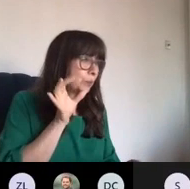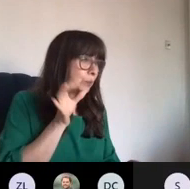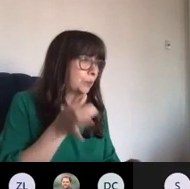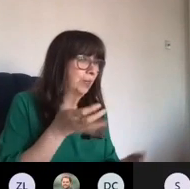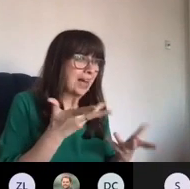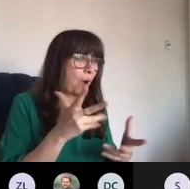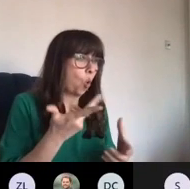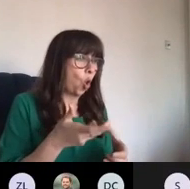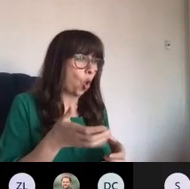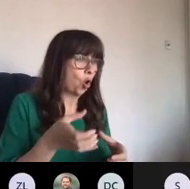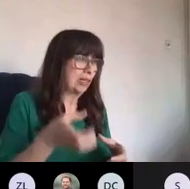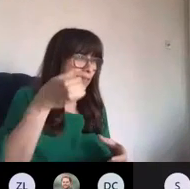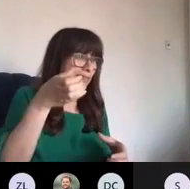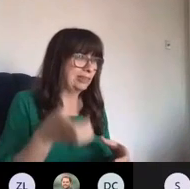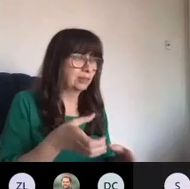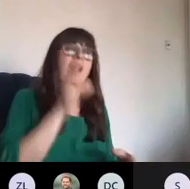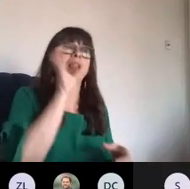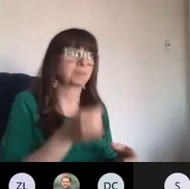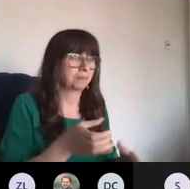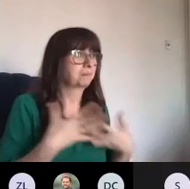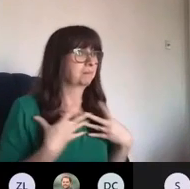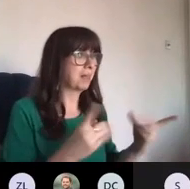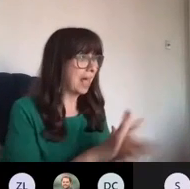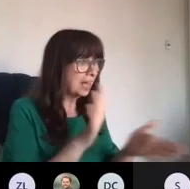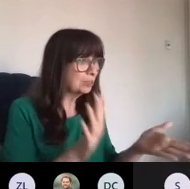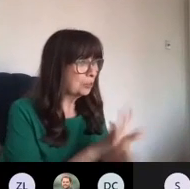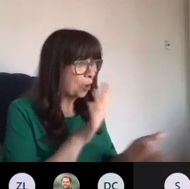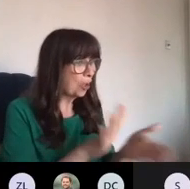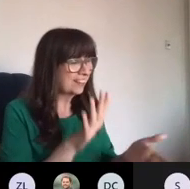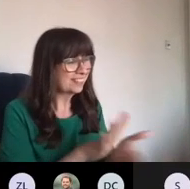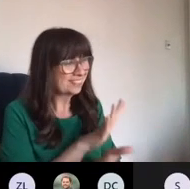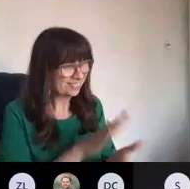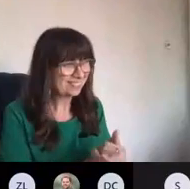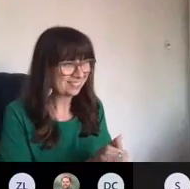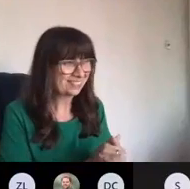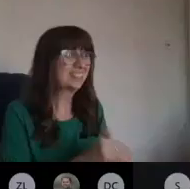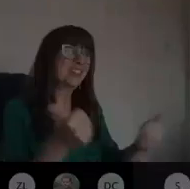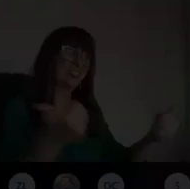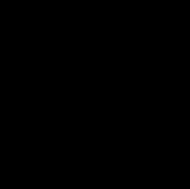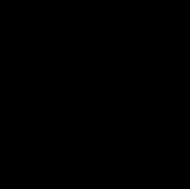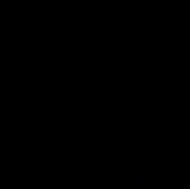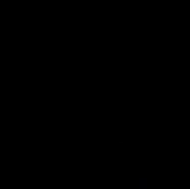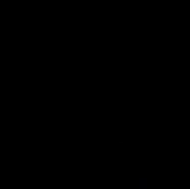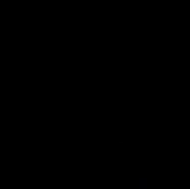whatever, and enjoy the rest of your evening. So thanks very much, everybody, and good evening.